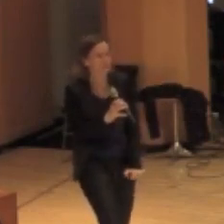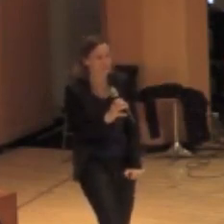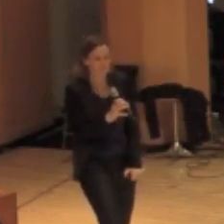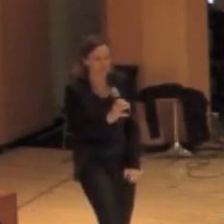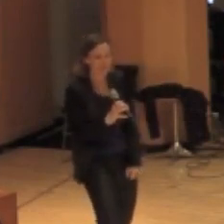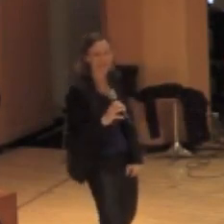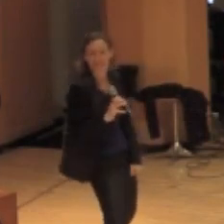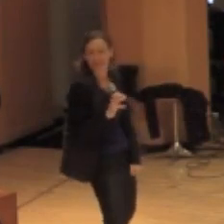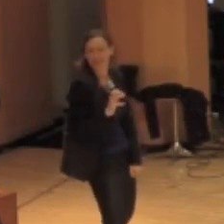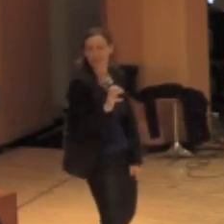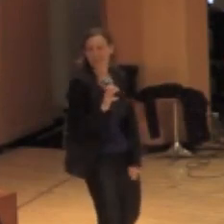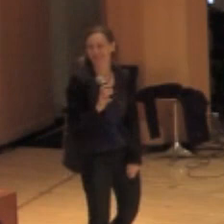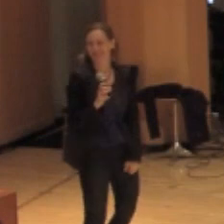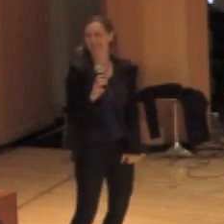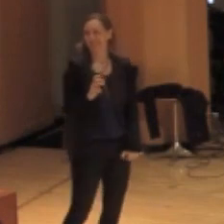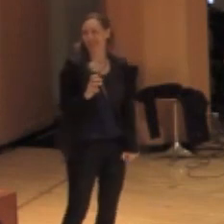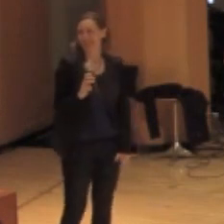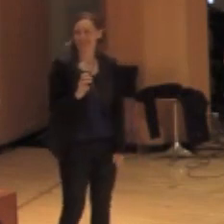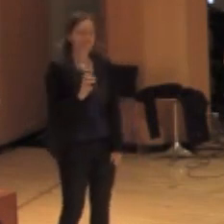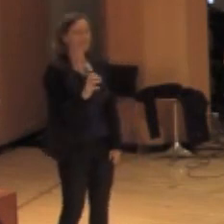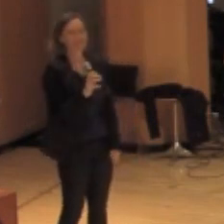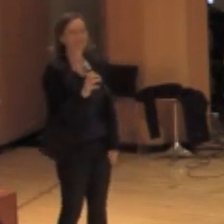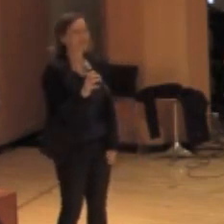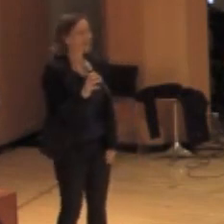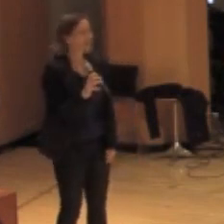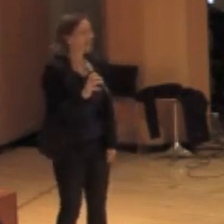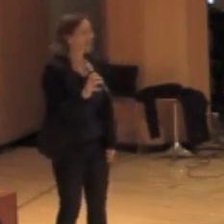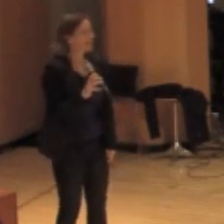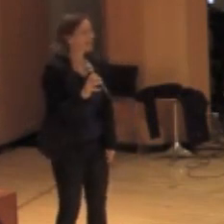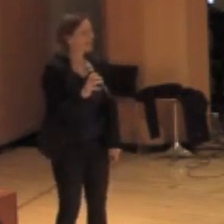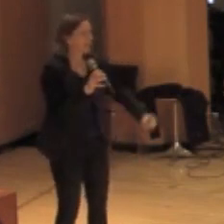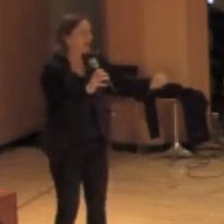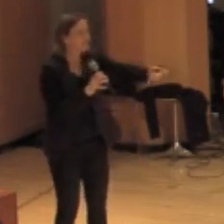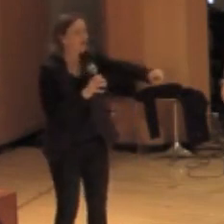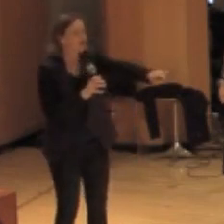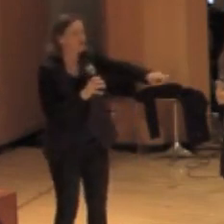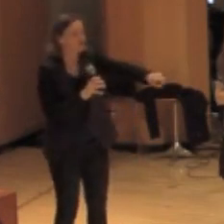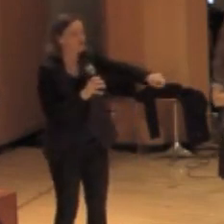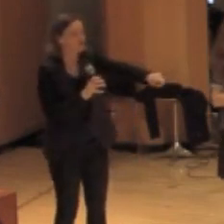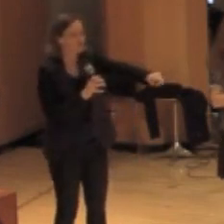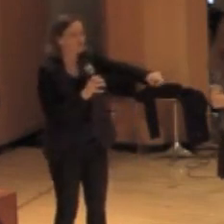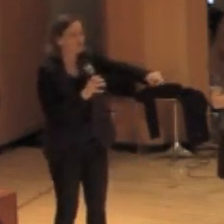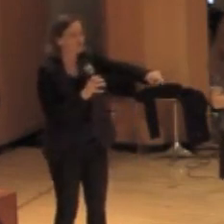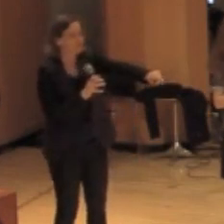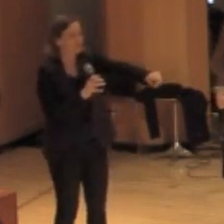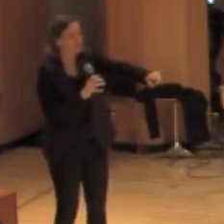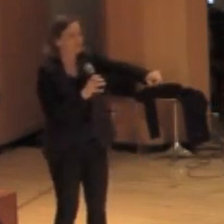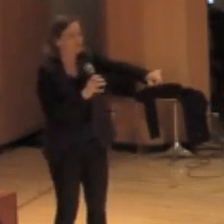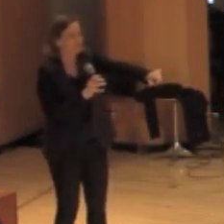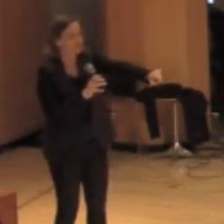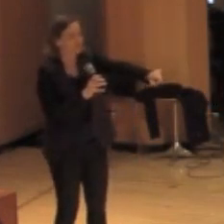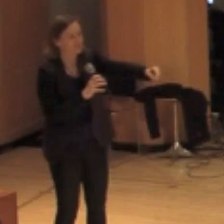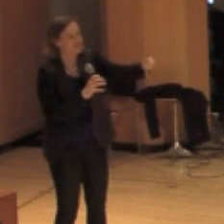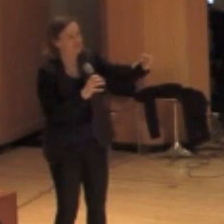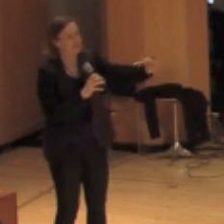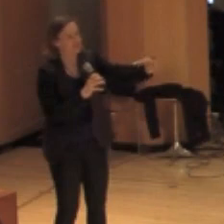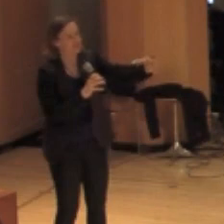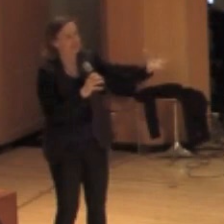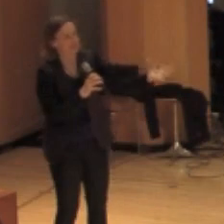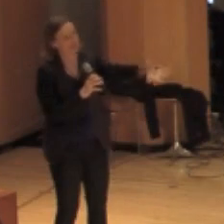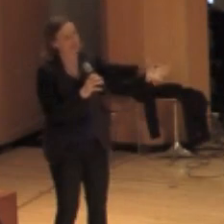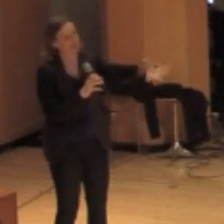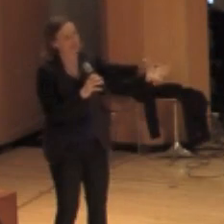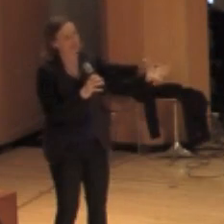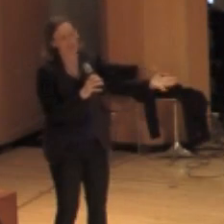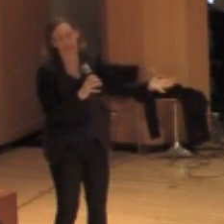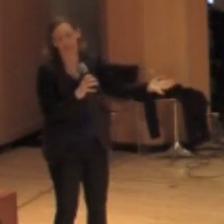the soundboard which is amazing and Paul Walsh was very important for us because in terms of